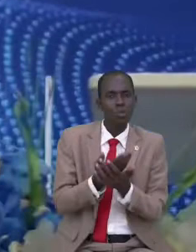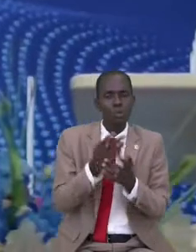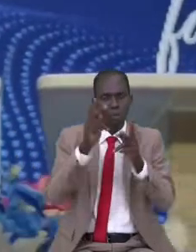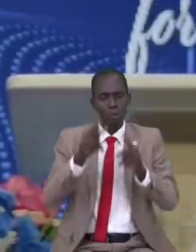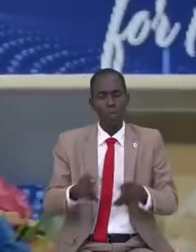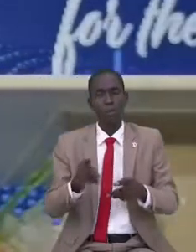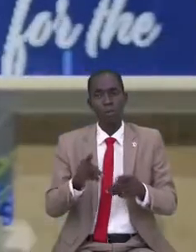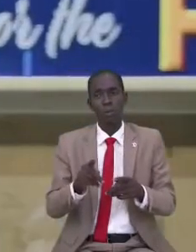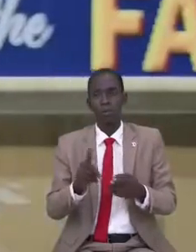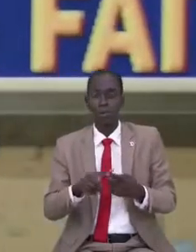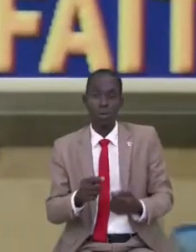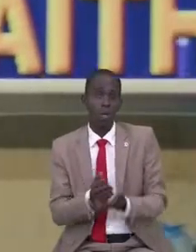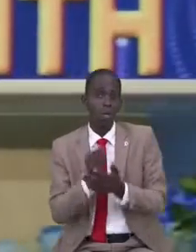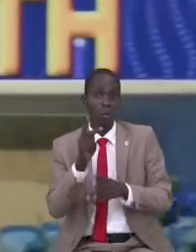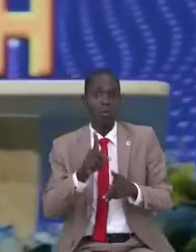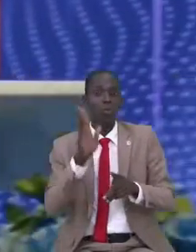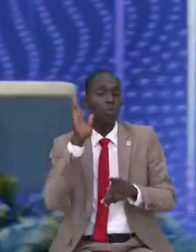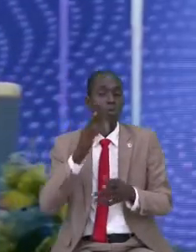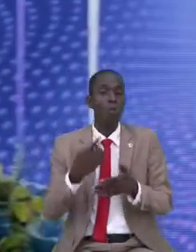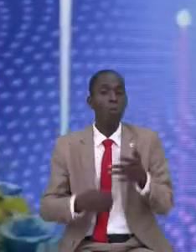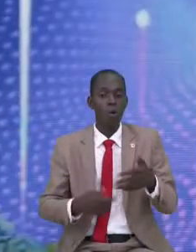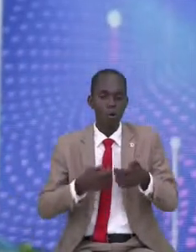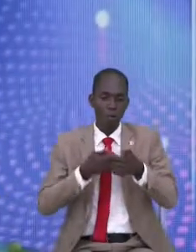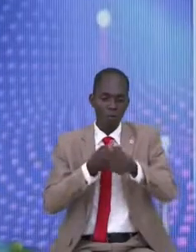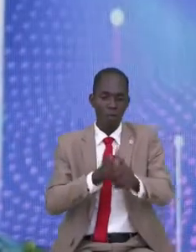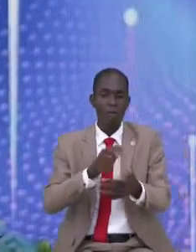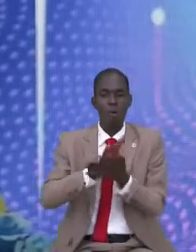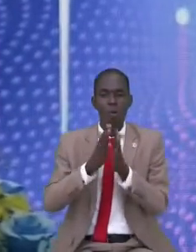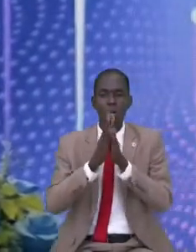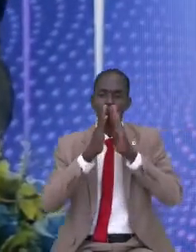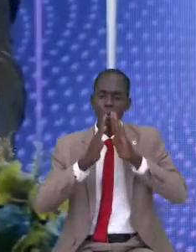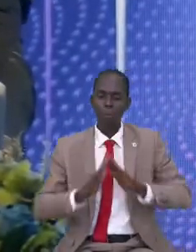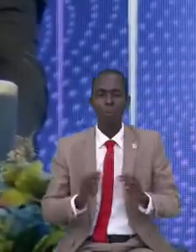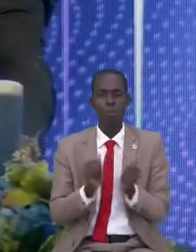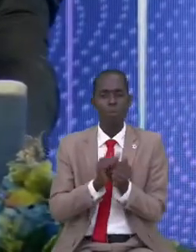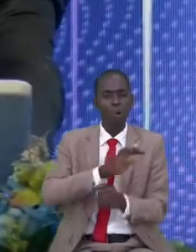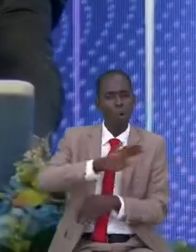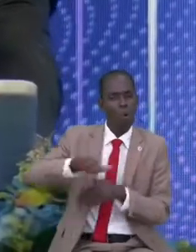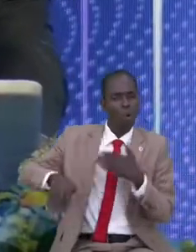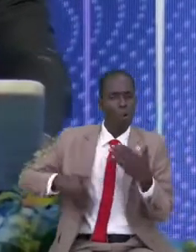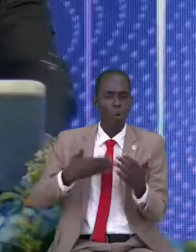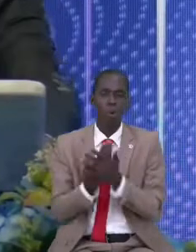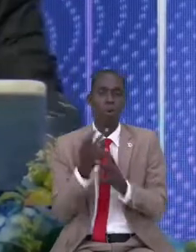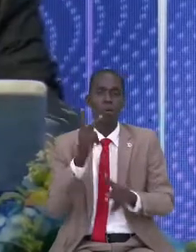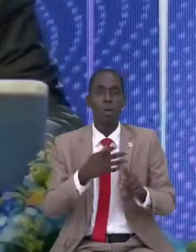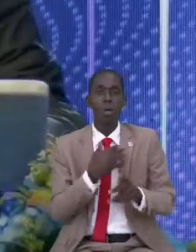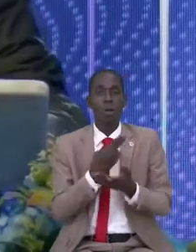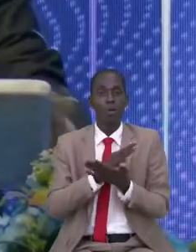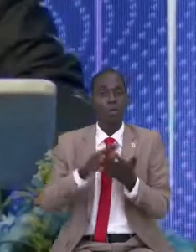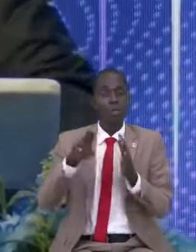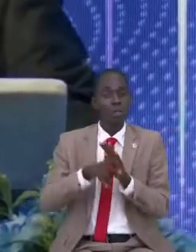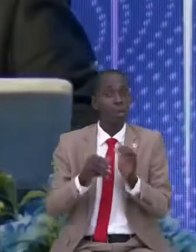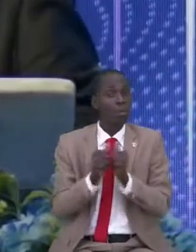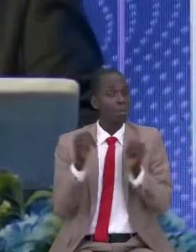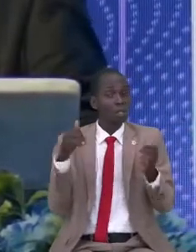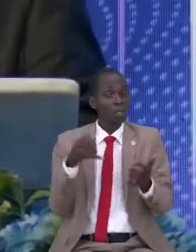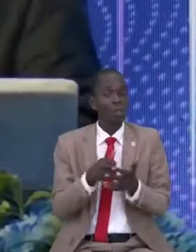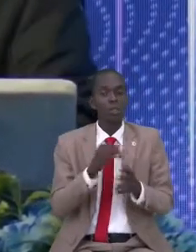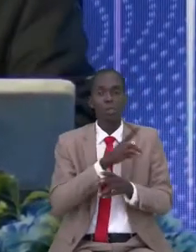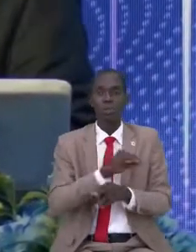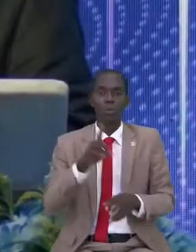people, you follow peace with all men and holiness, without which no